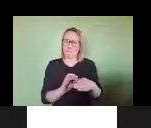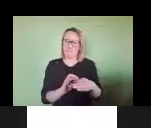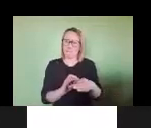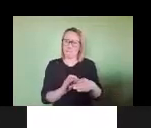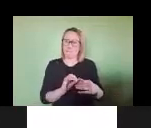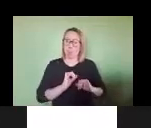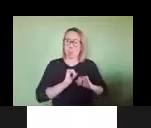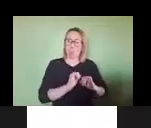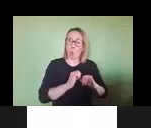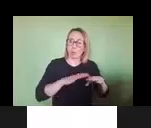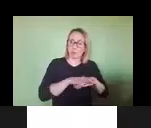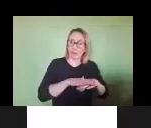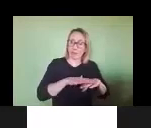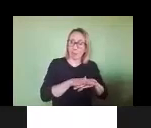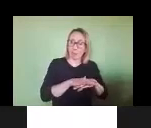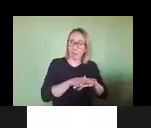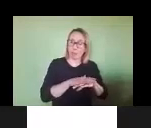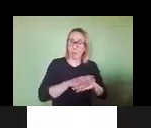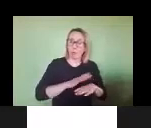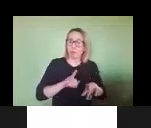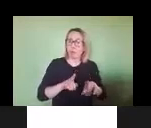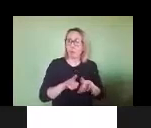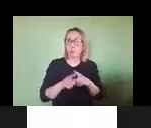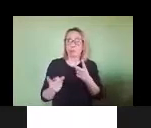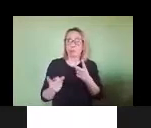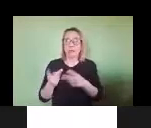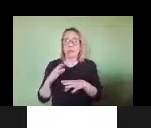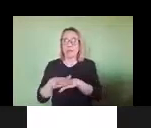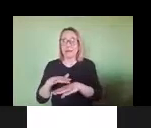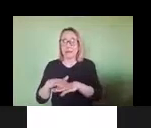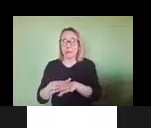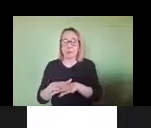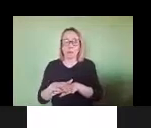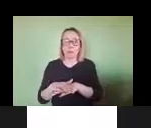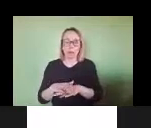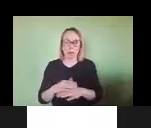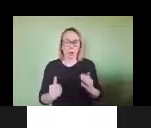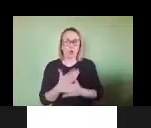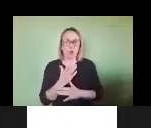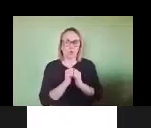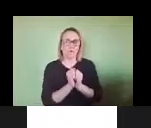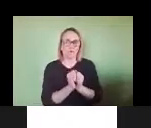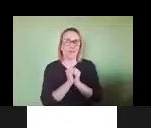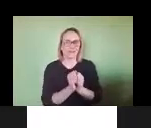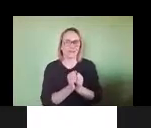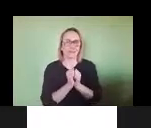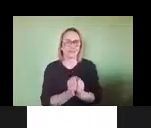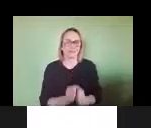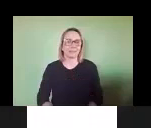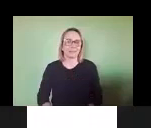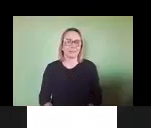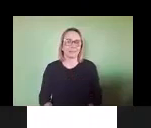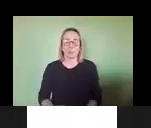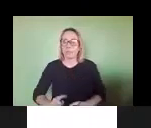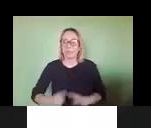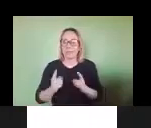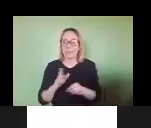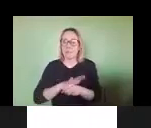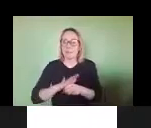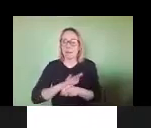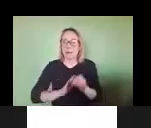network, but the wider network? I made new friends. You got to meet new friends. Made new friends to go